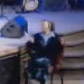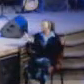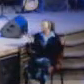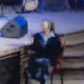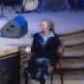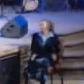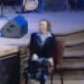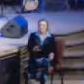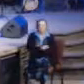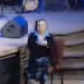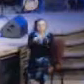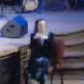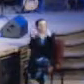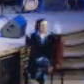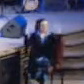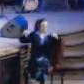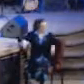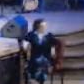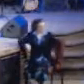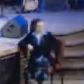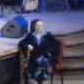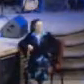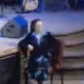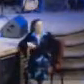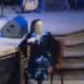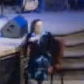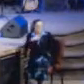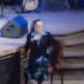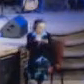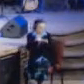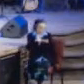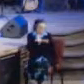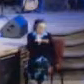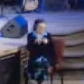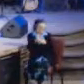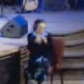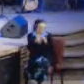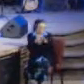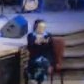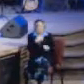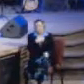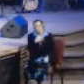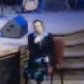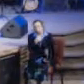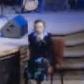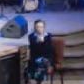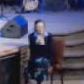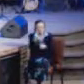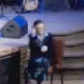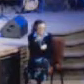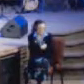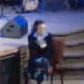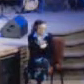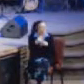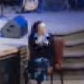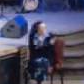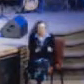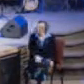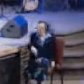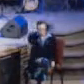Let's get comfortable. Yeah, I ought to be reading the Bible. I ought to be. I'll be praying for my church, but